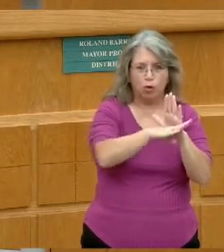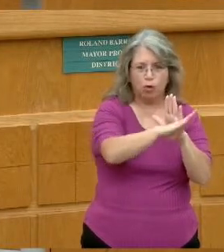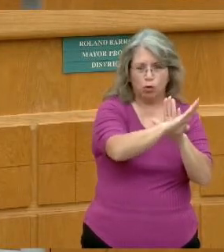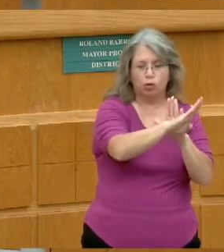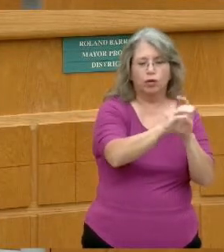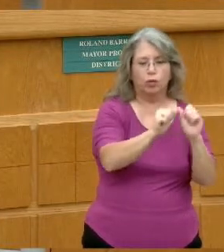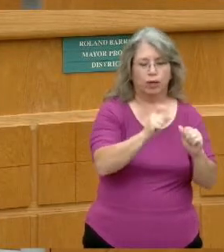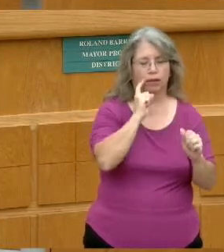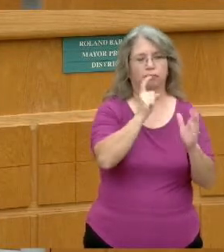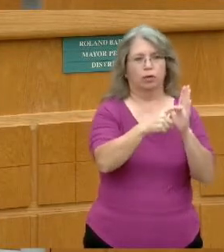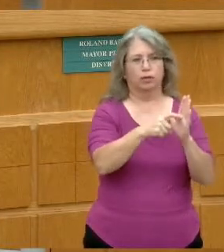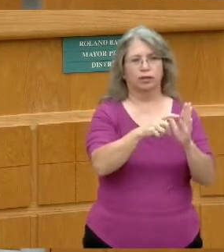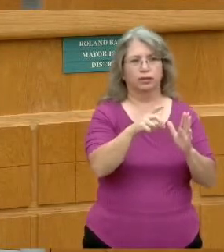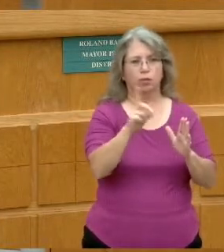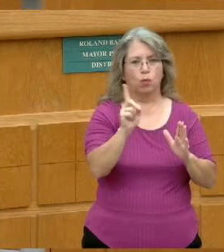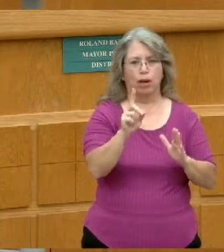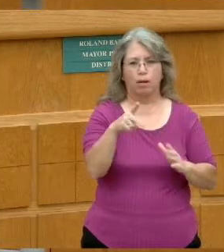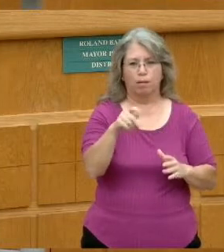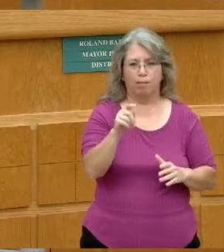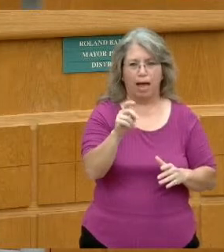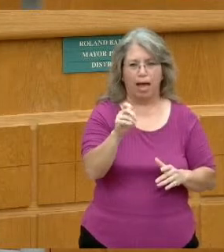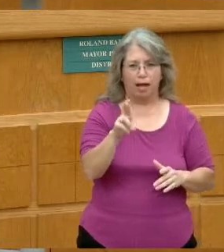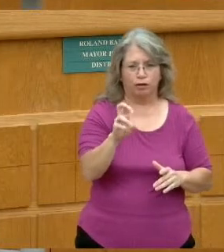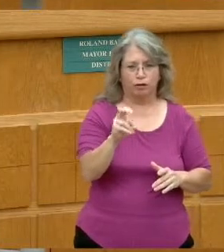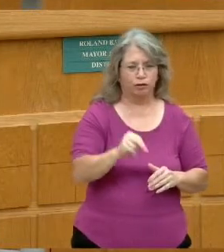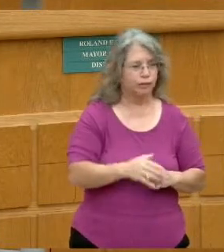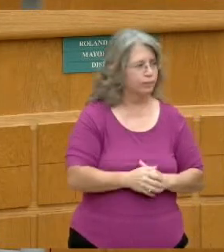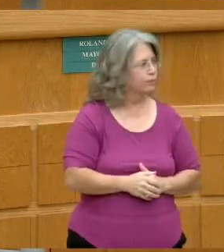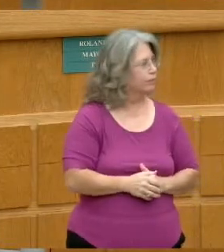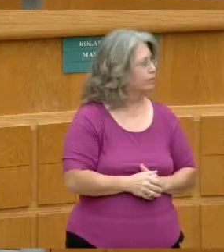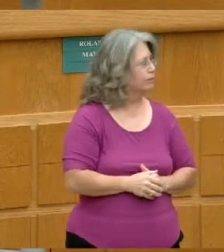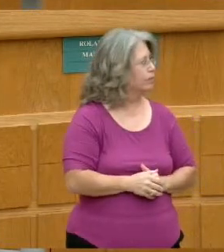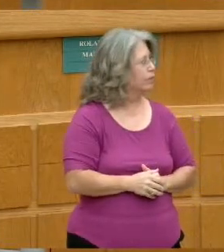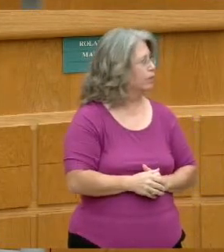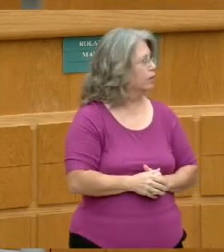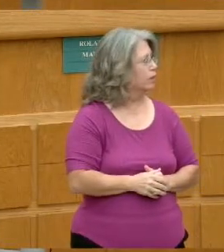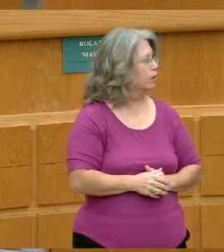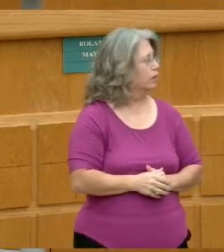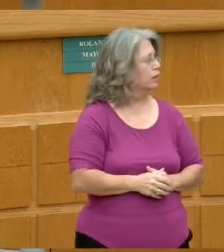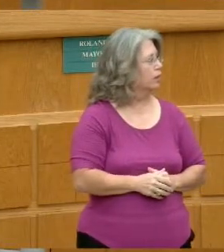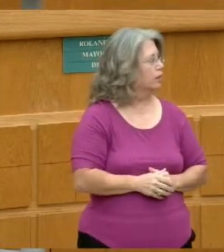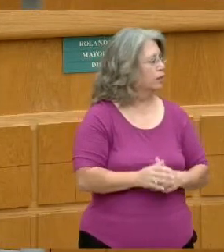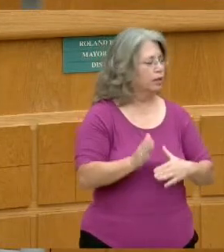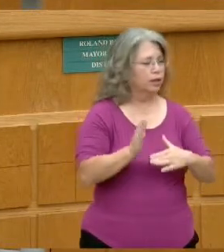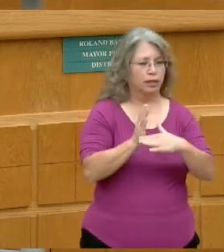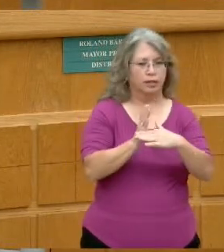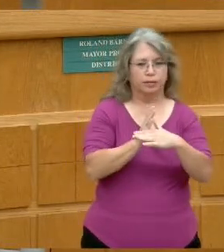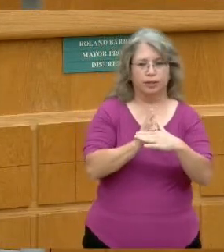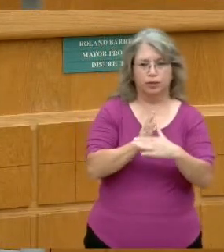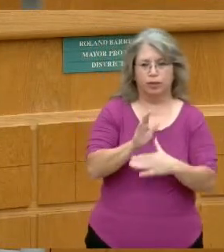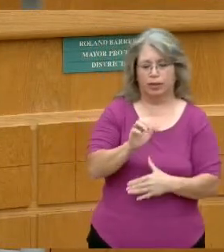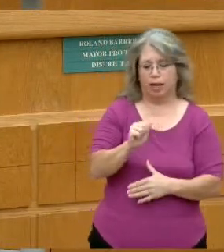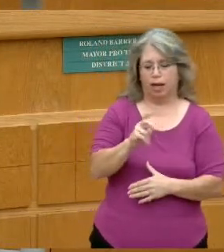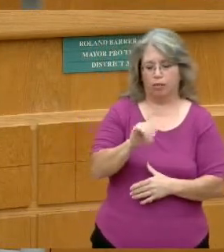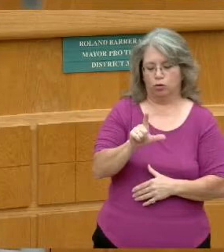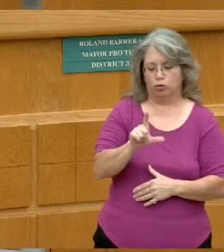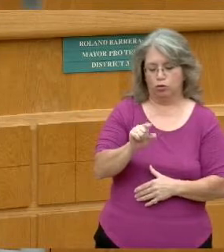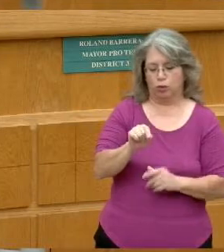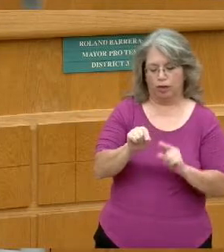that. And so during this period of time from the middle of, or between April 20th and April 27th